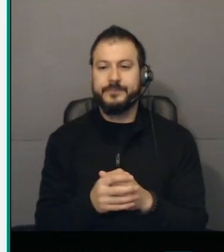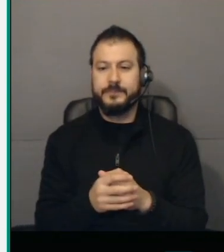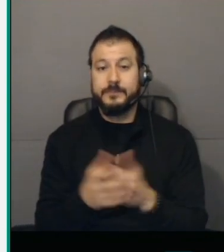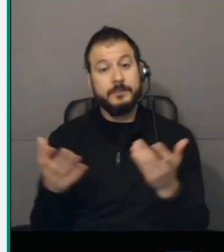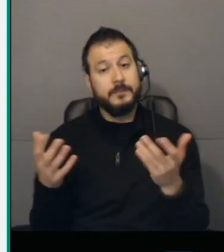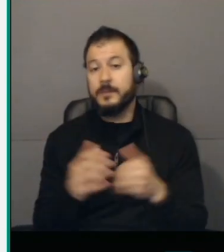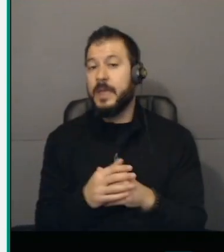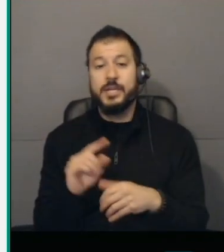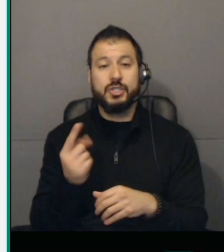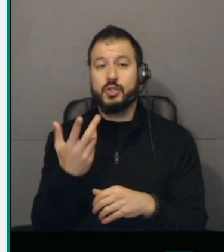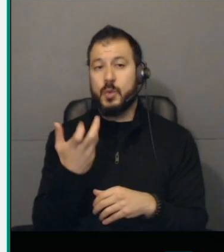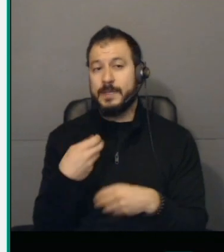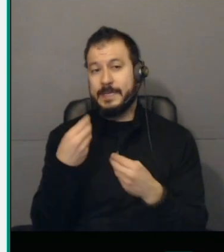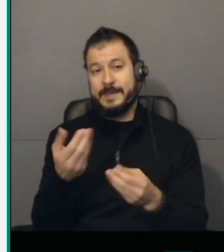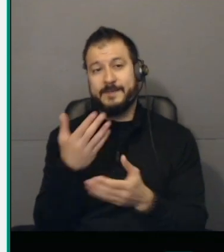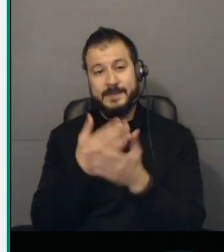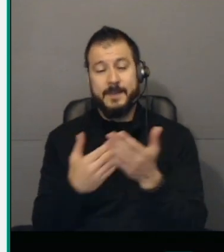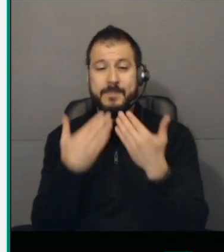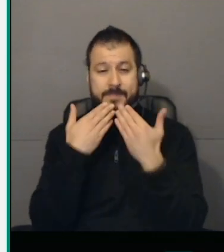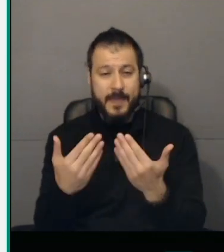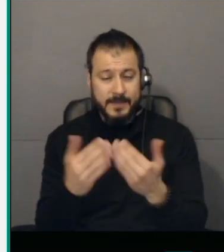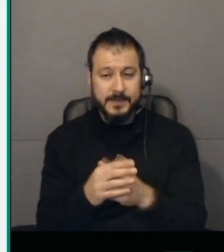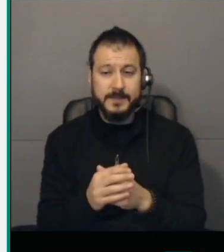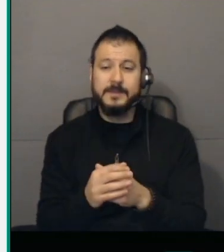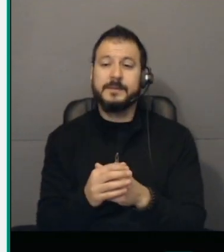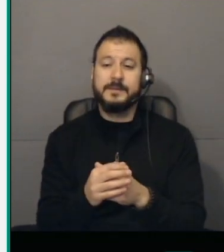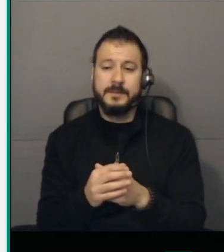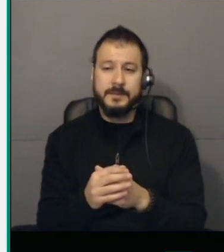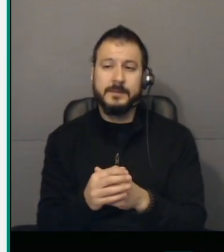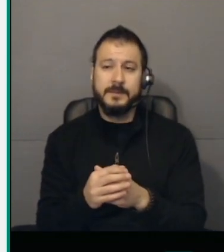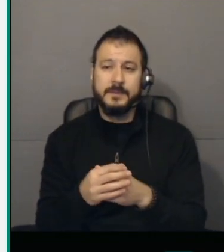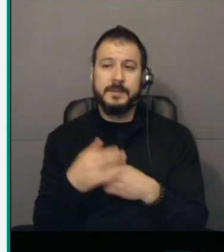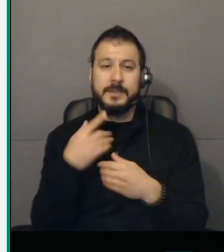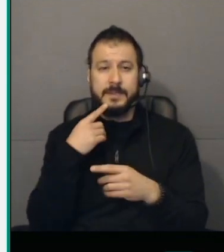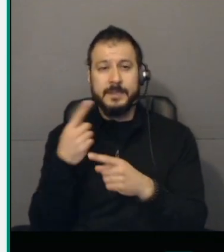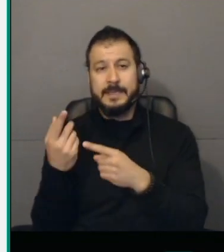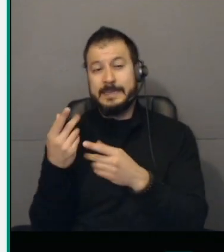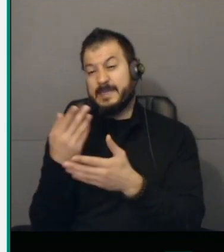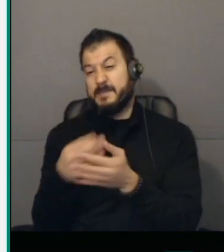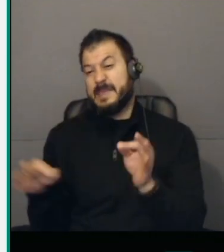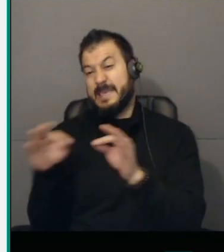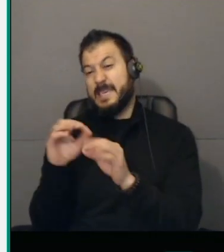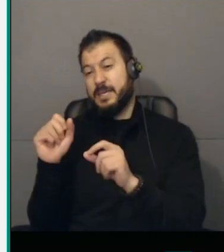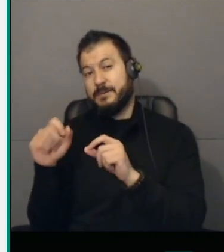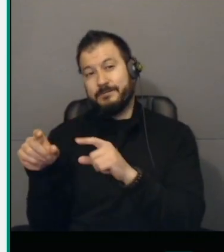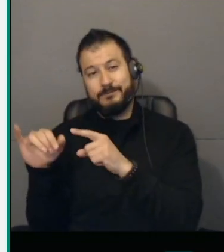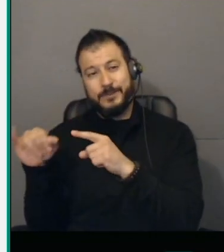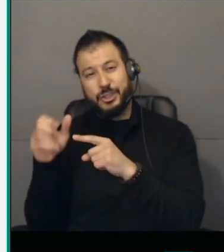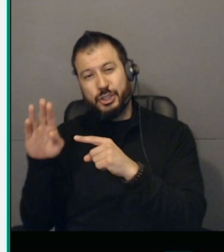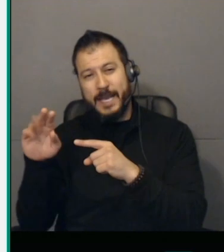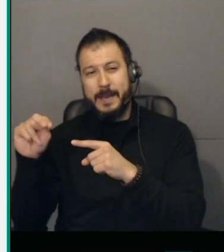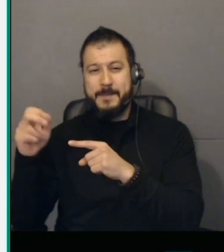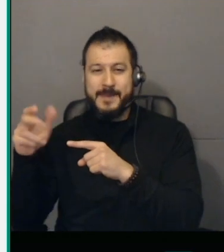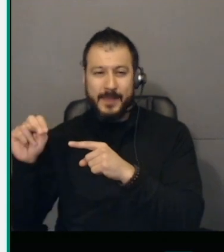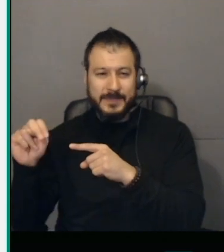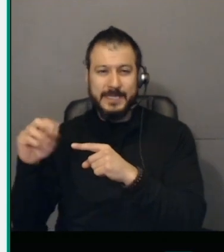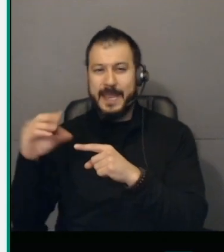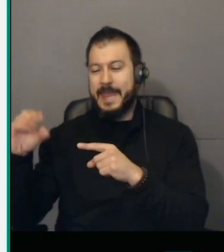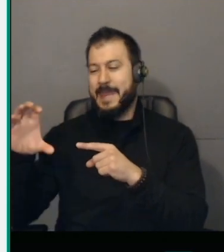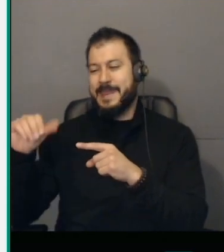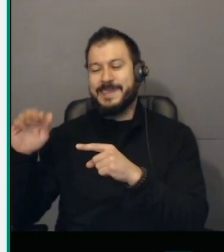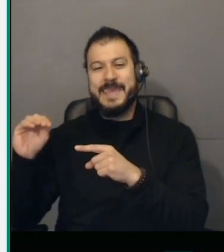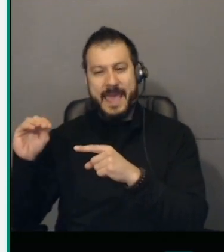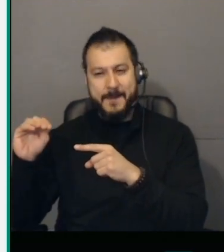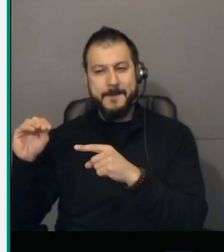And with that, I just wanted to give some thanks. I wanted to give some thanks to the key contributors. So both Jacob Nelson and